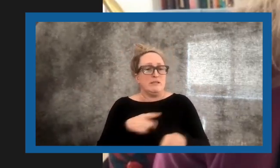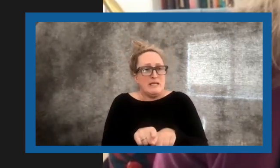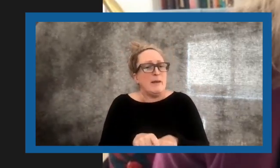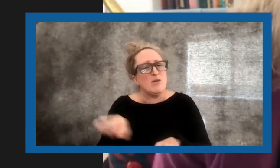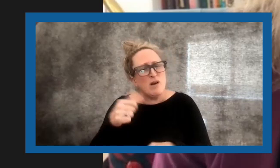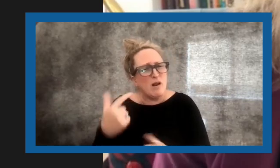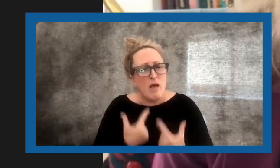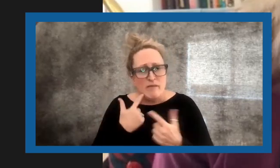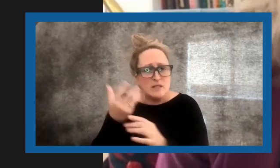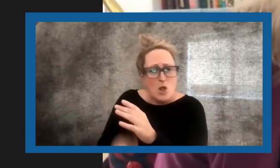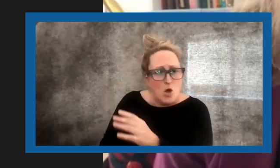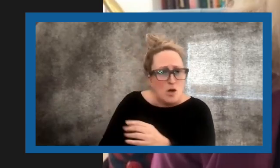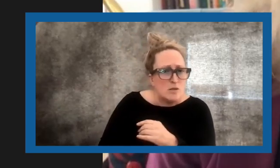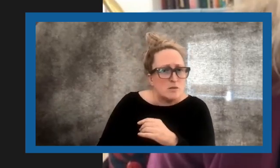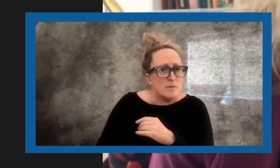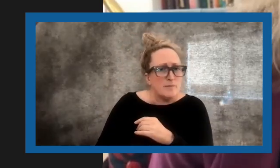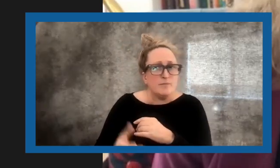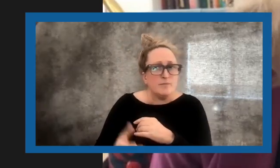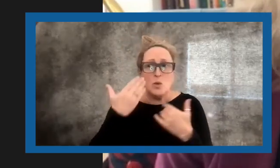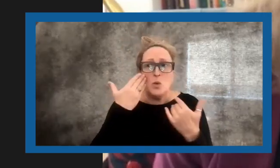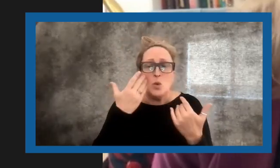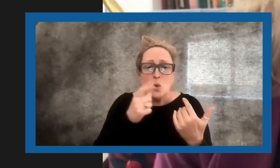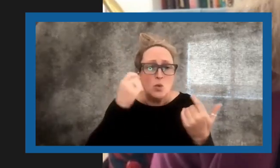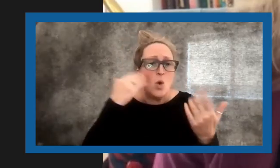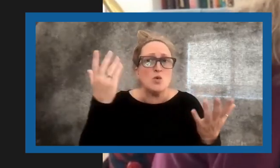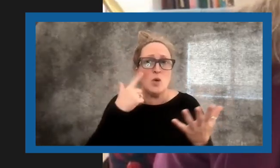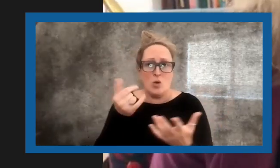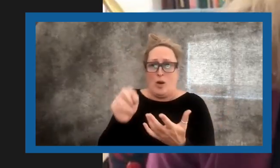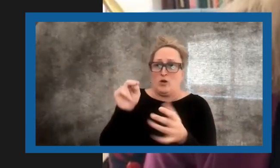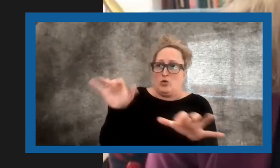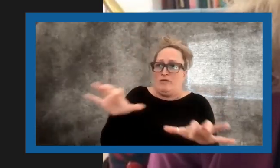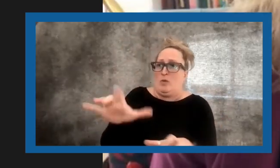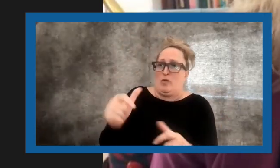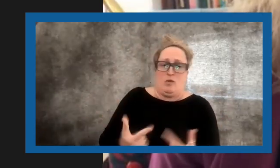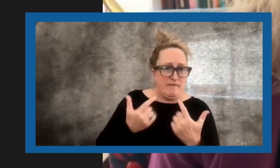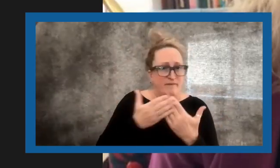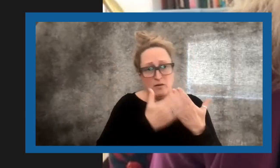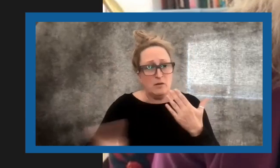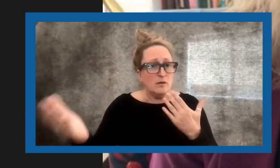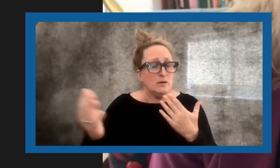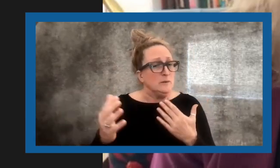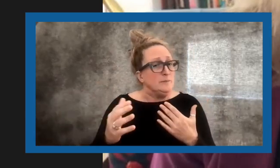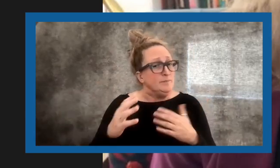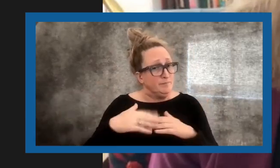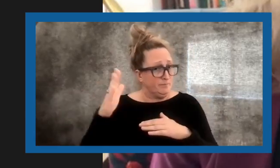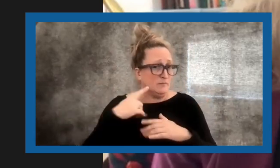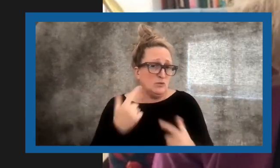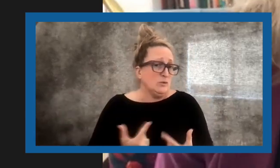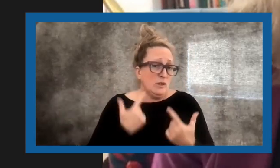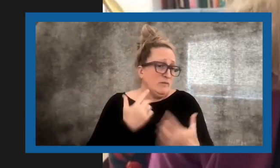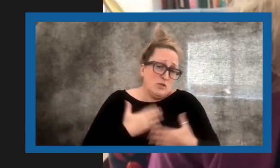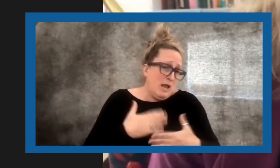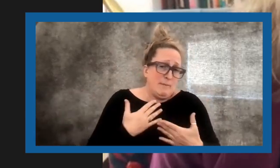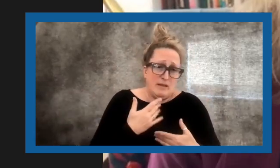life that's been lost, and who knows what Gwen could have done. At the very least, she could have lived a